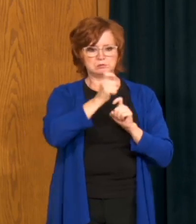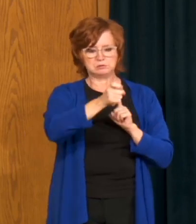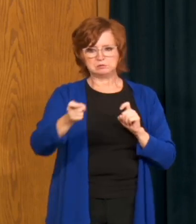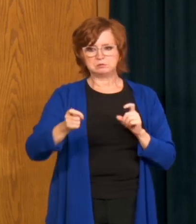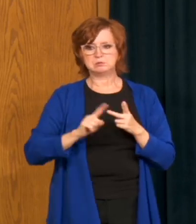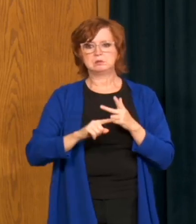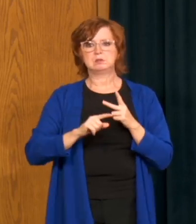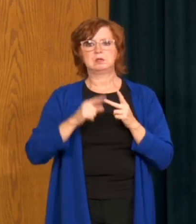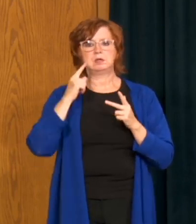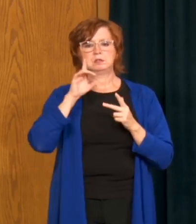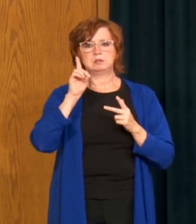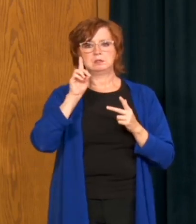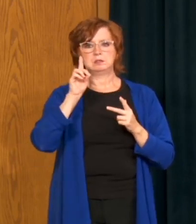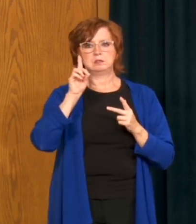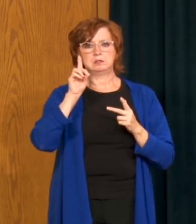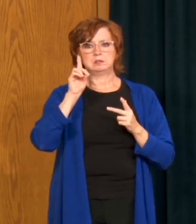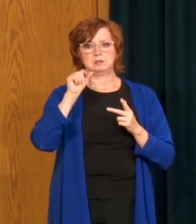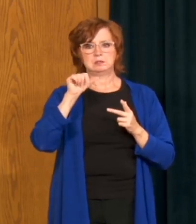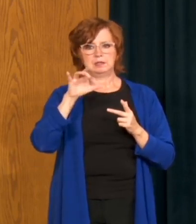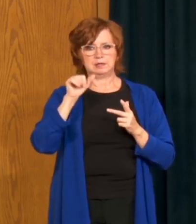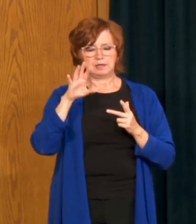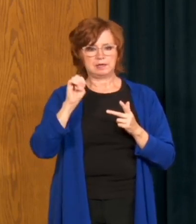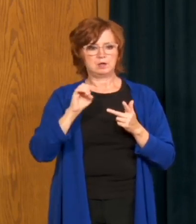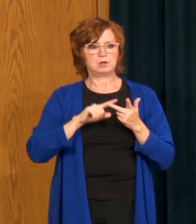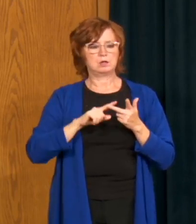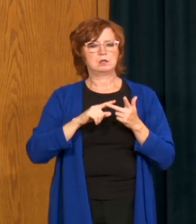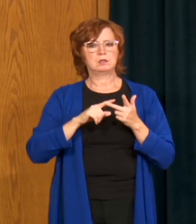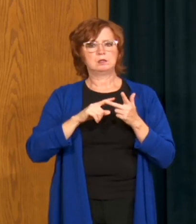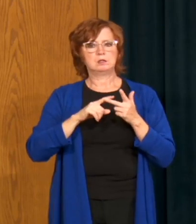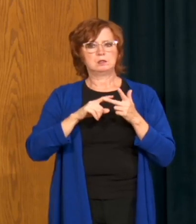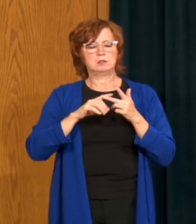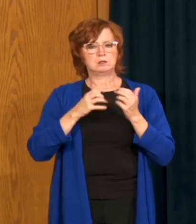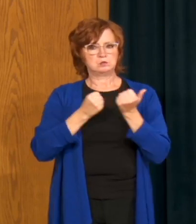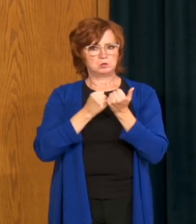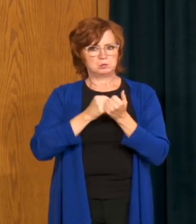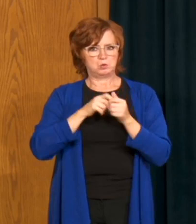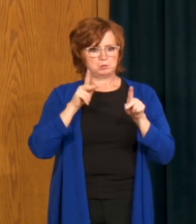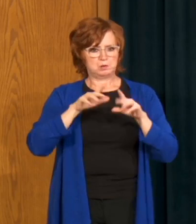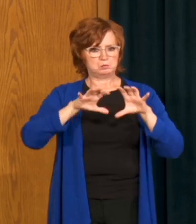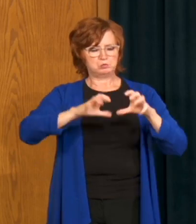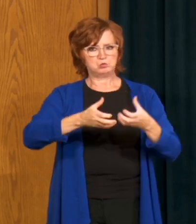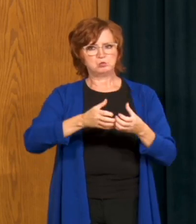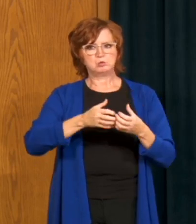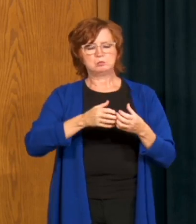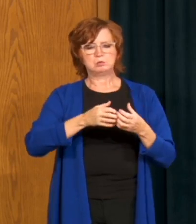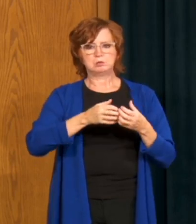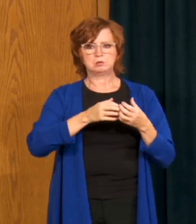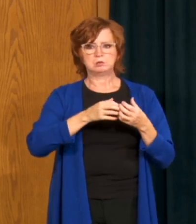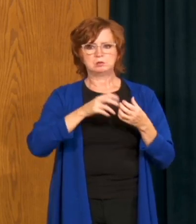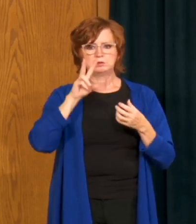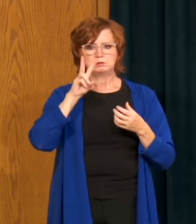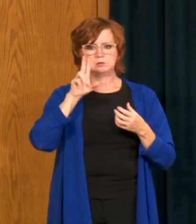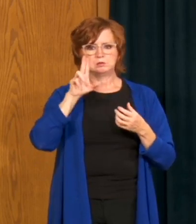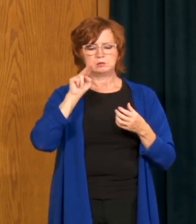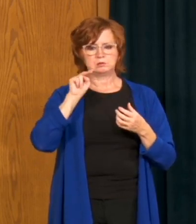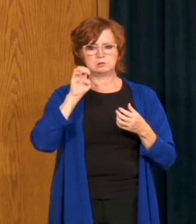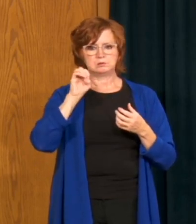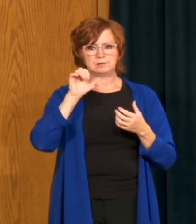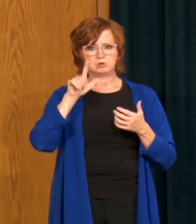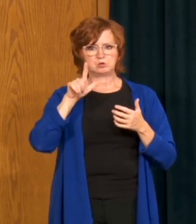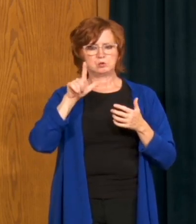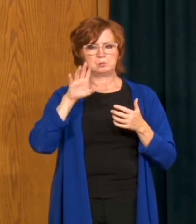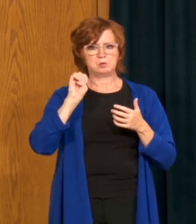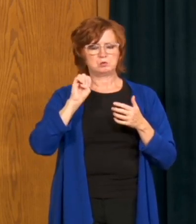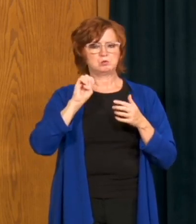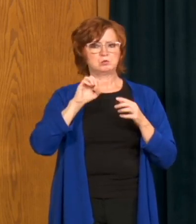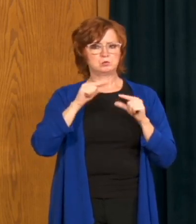vulnerable people as well. And so, there's a lot of dollars that are flowing around for different